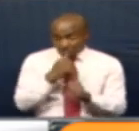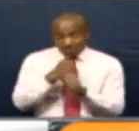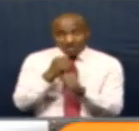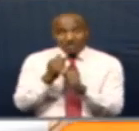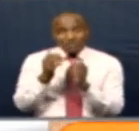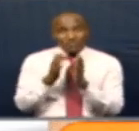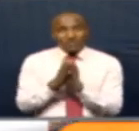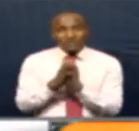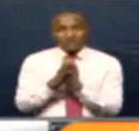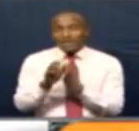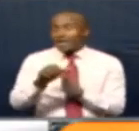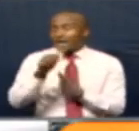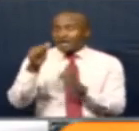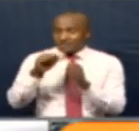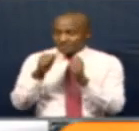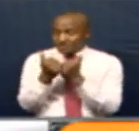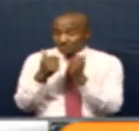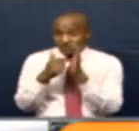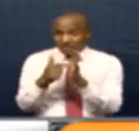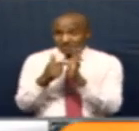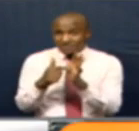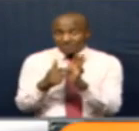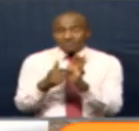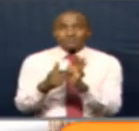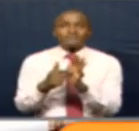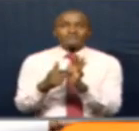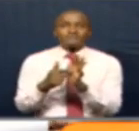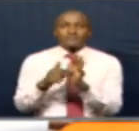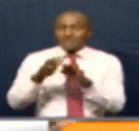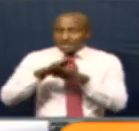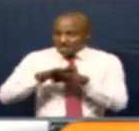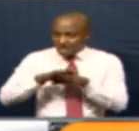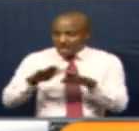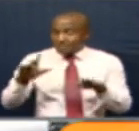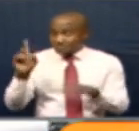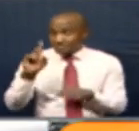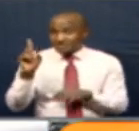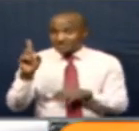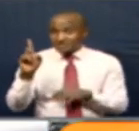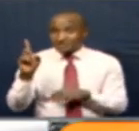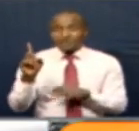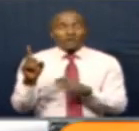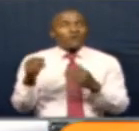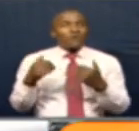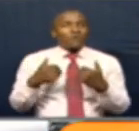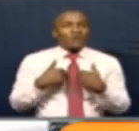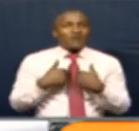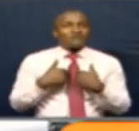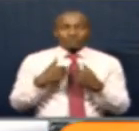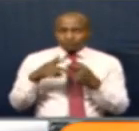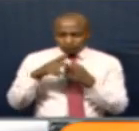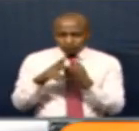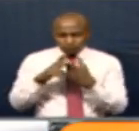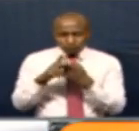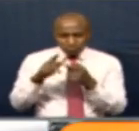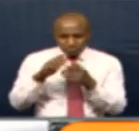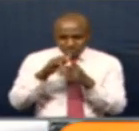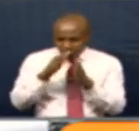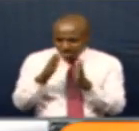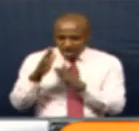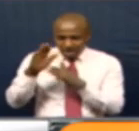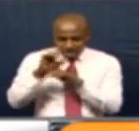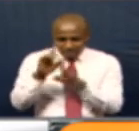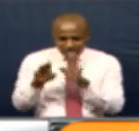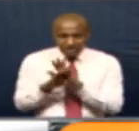other agencies like Lands Ministry. We have re-engineered our processes, mm-hmm. and